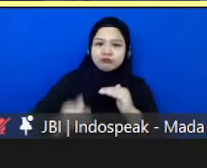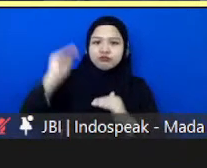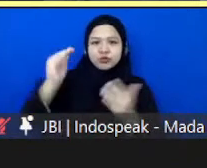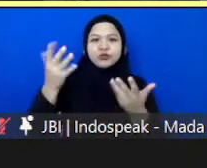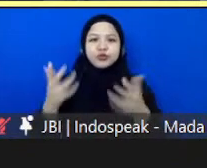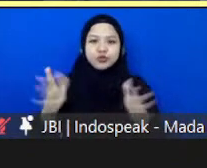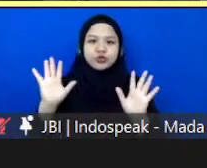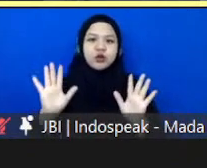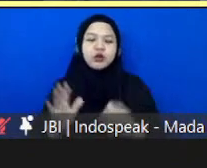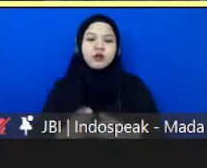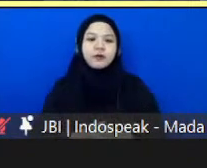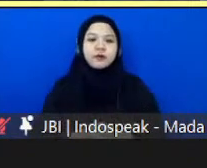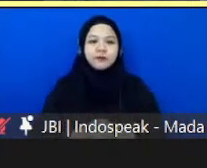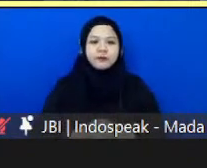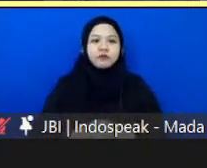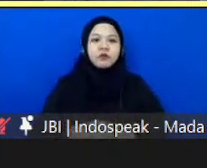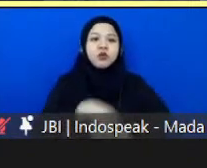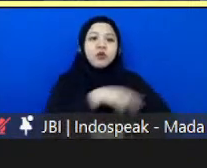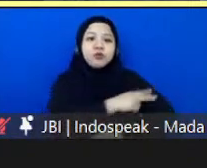55% of the Puskesmas achieved